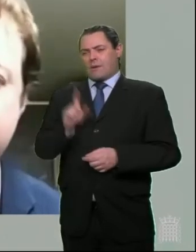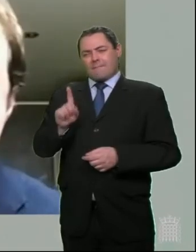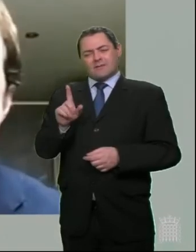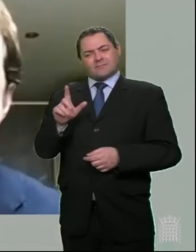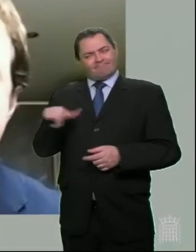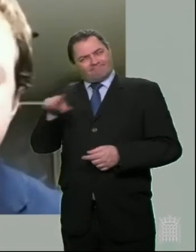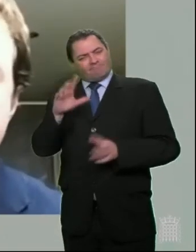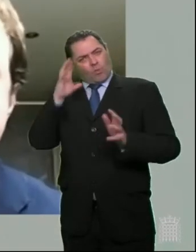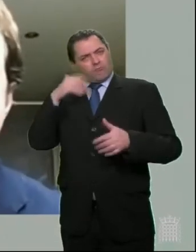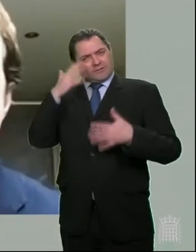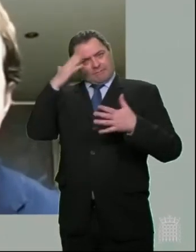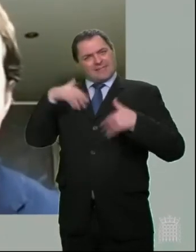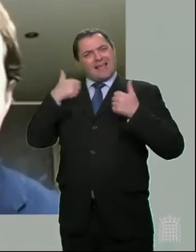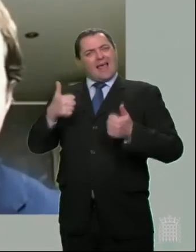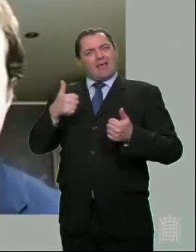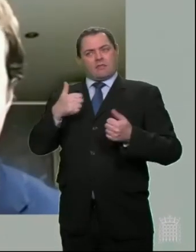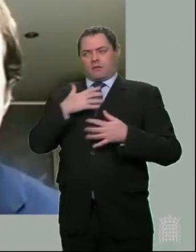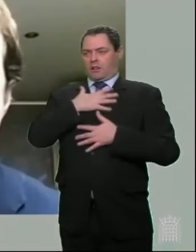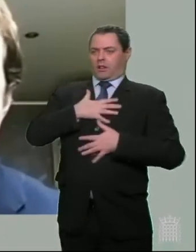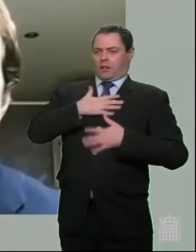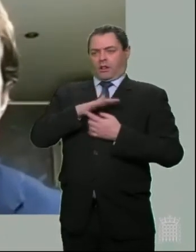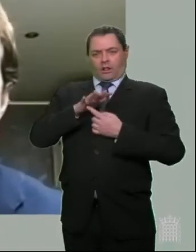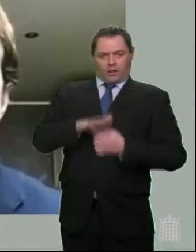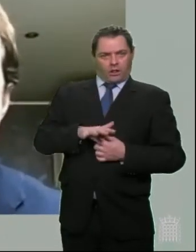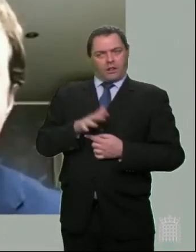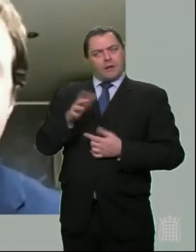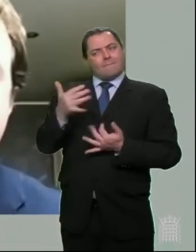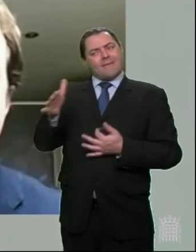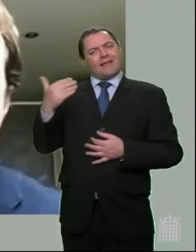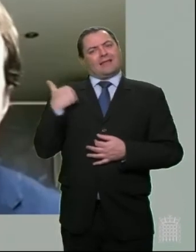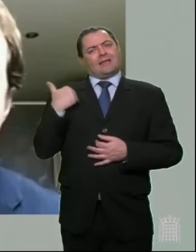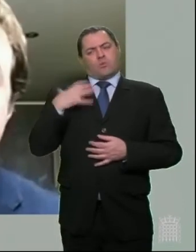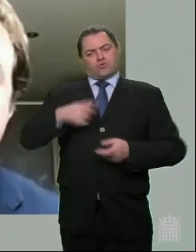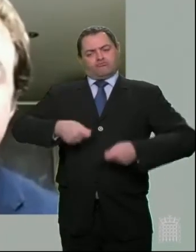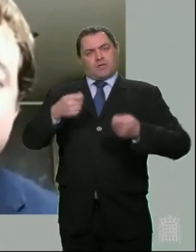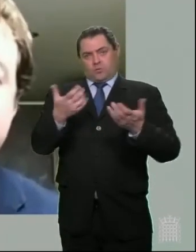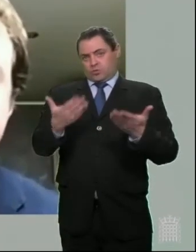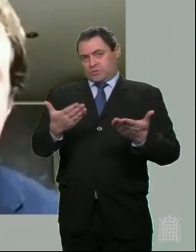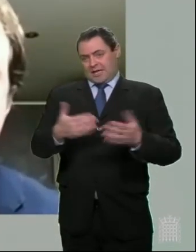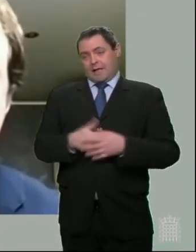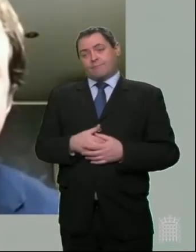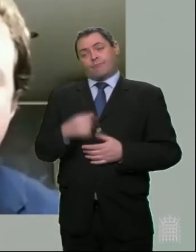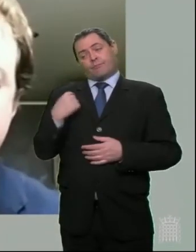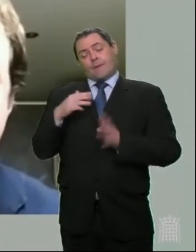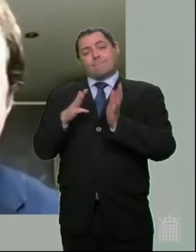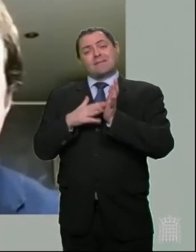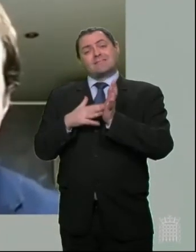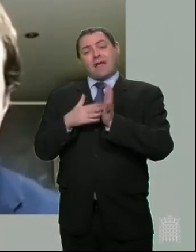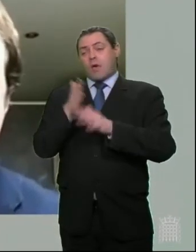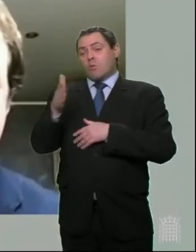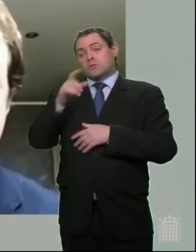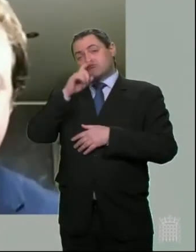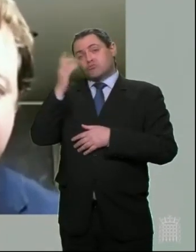health. Many of them asked me to raise this today. On Monday, over 20 Peterborough school children told me how